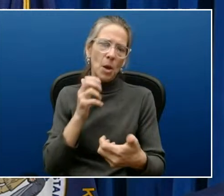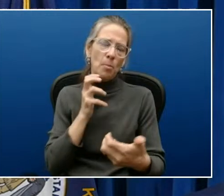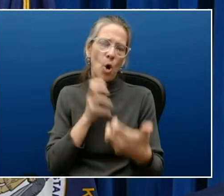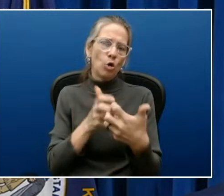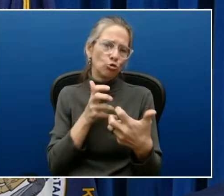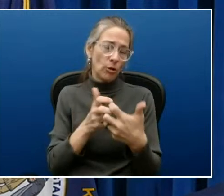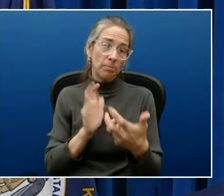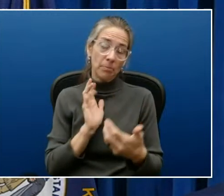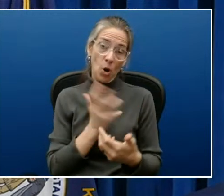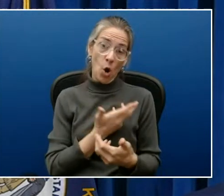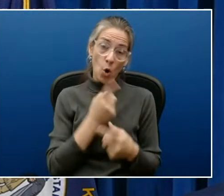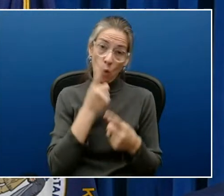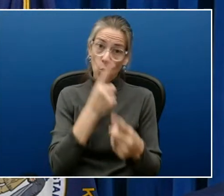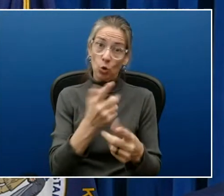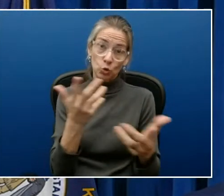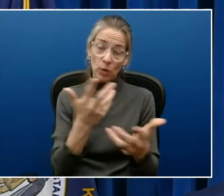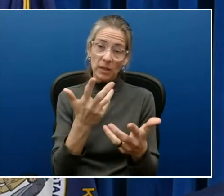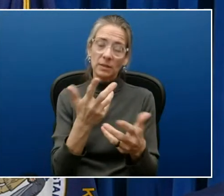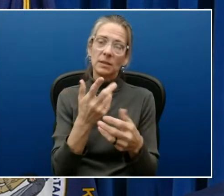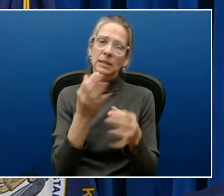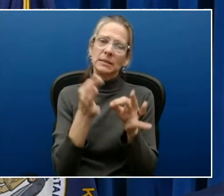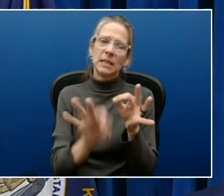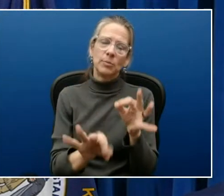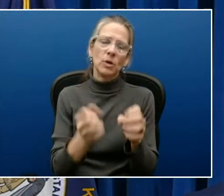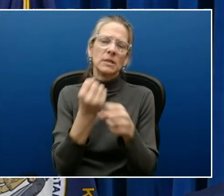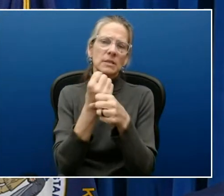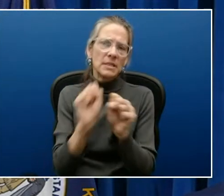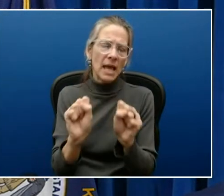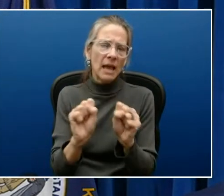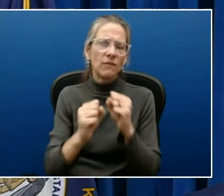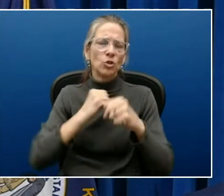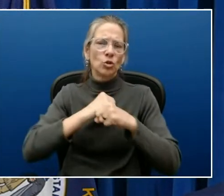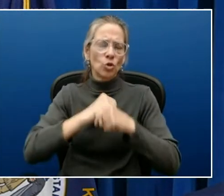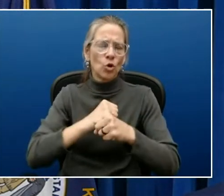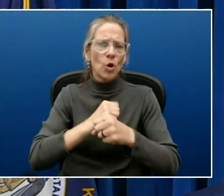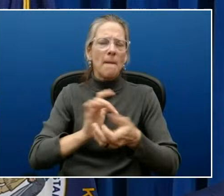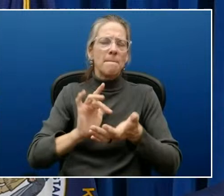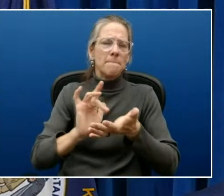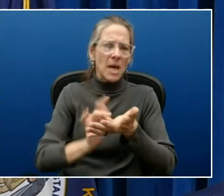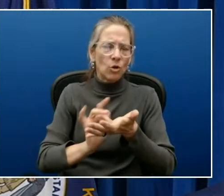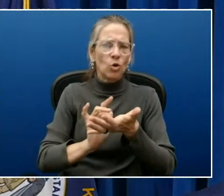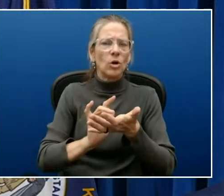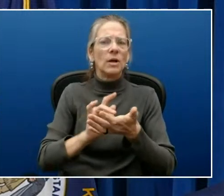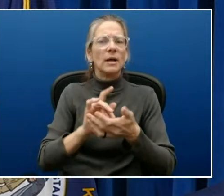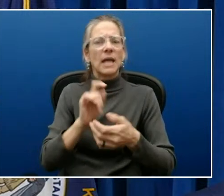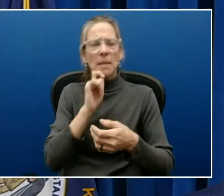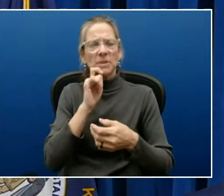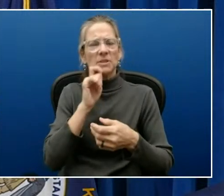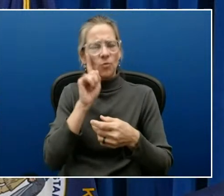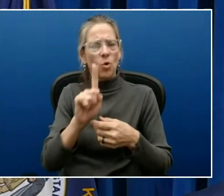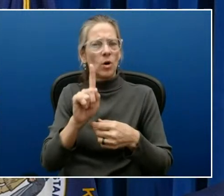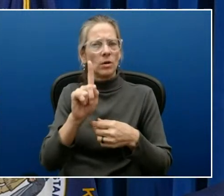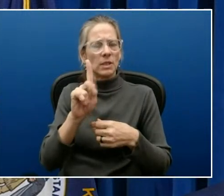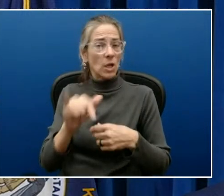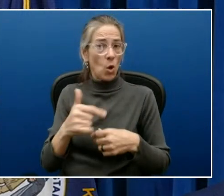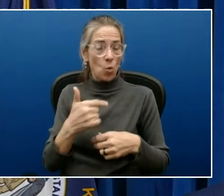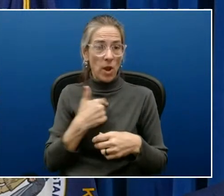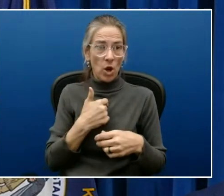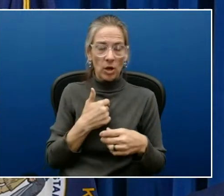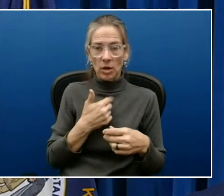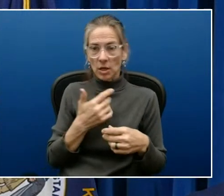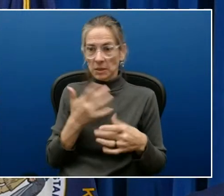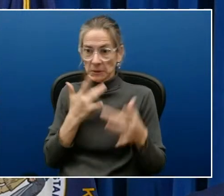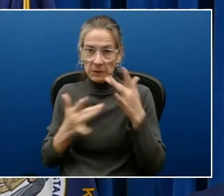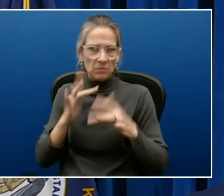is simple: to bring safe, secure, and consistent medical cannabis to the patients across Kentucky. We're not cutting corners, we're building a state-of-the-art facility